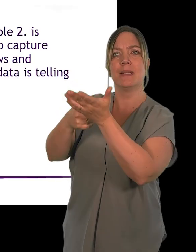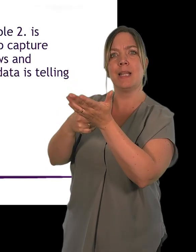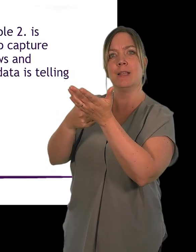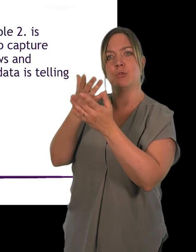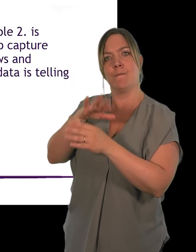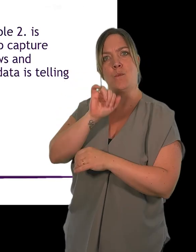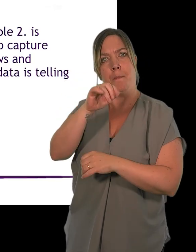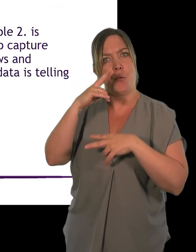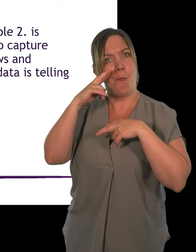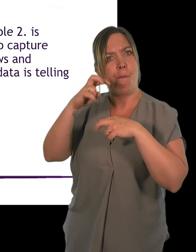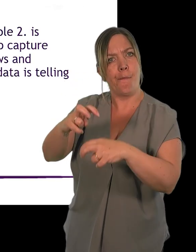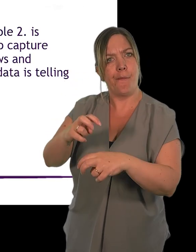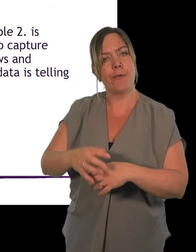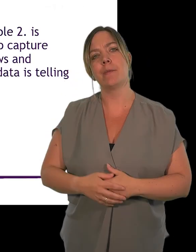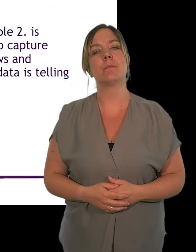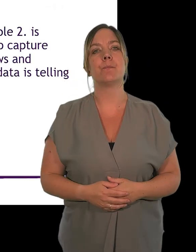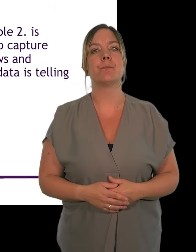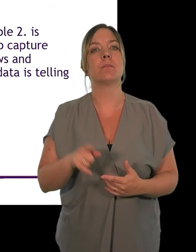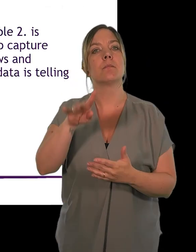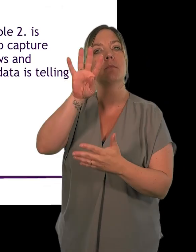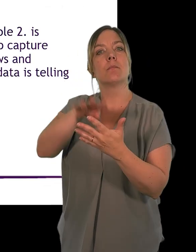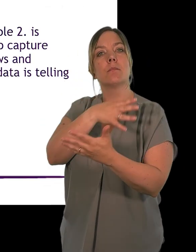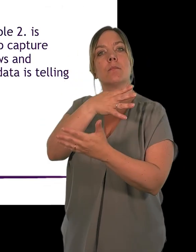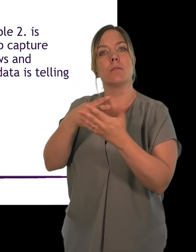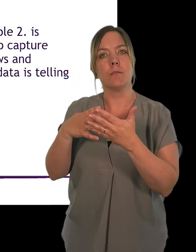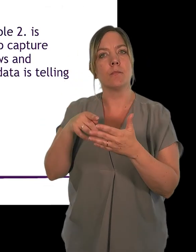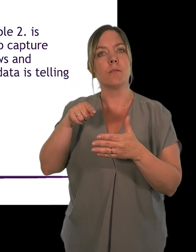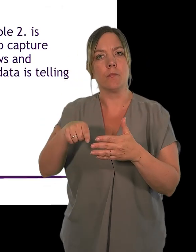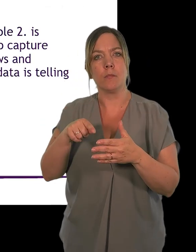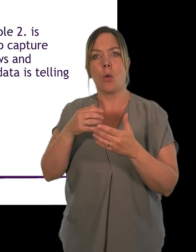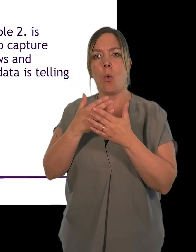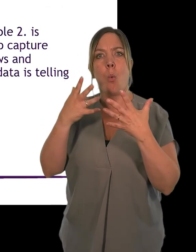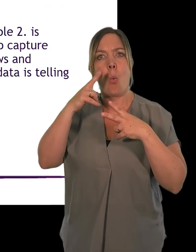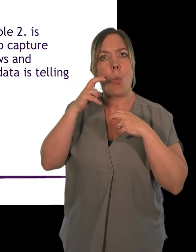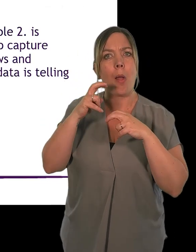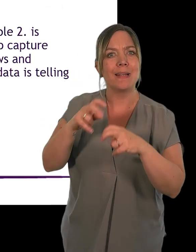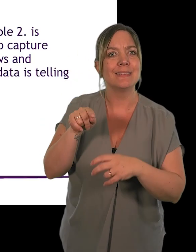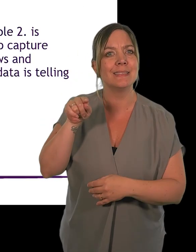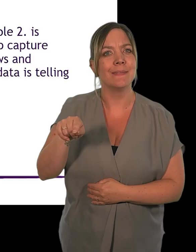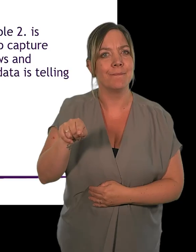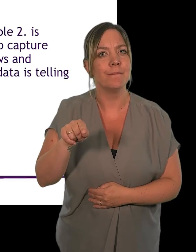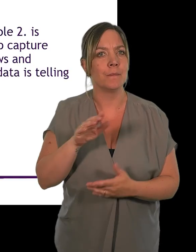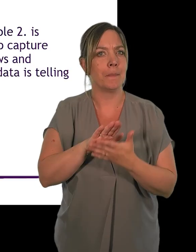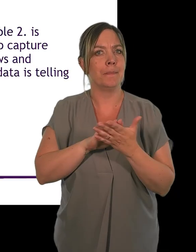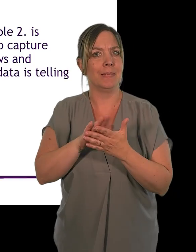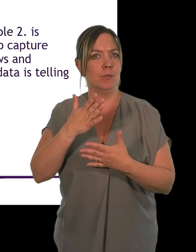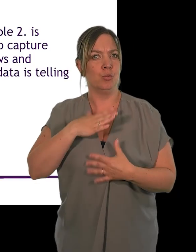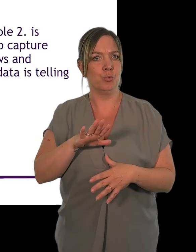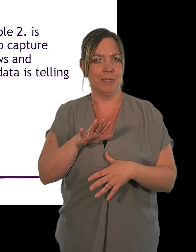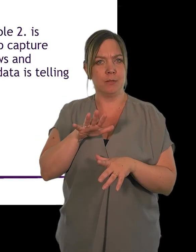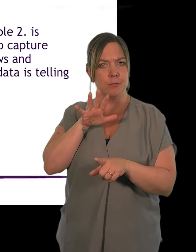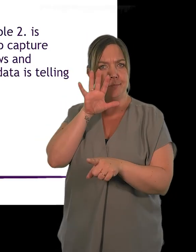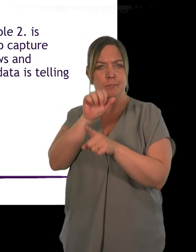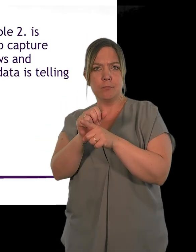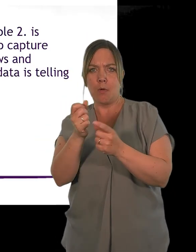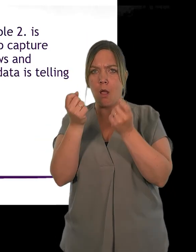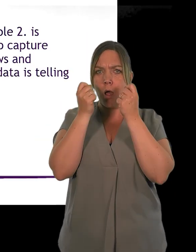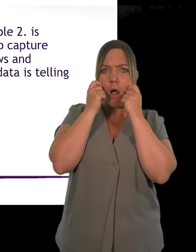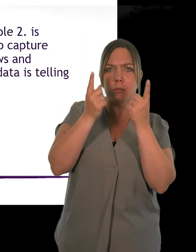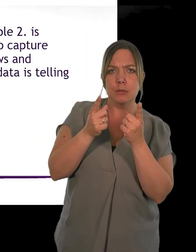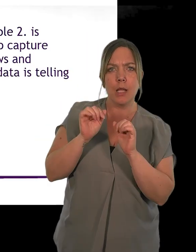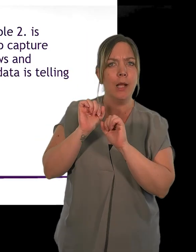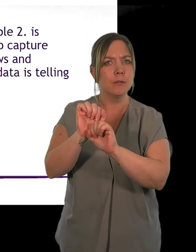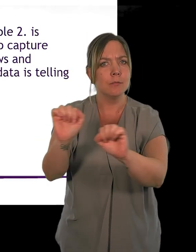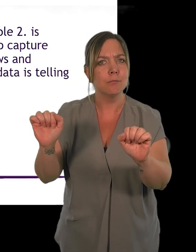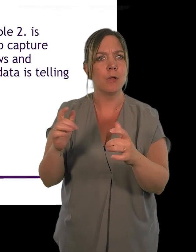The data contained in Table 2 is qualitative, so you need to capture understanding of the views